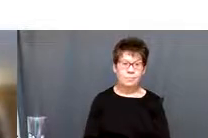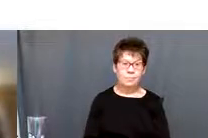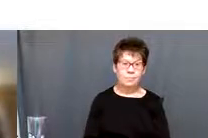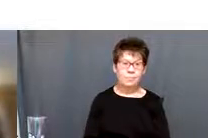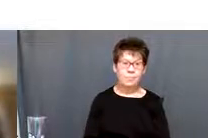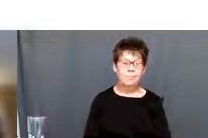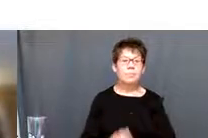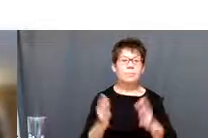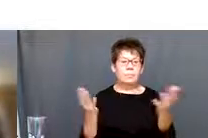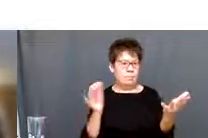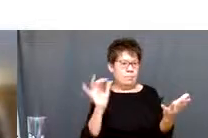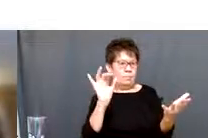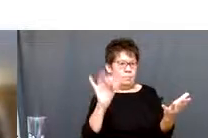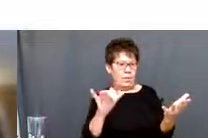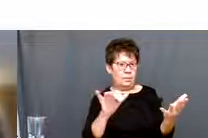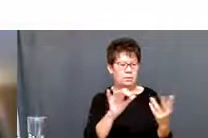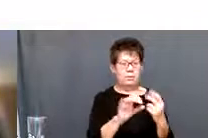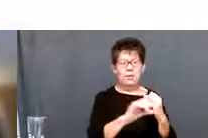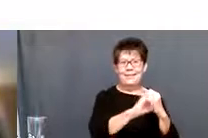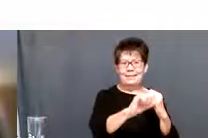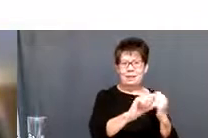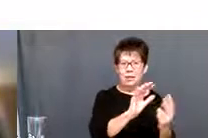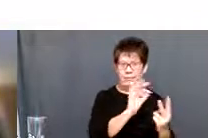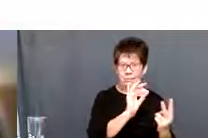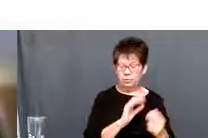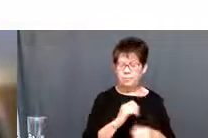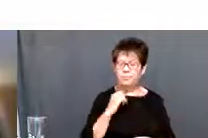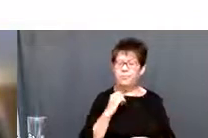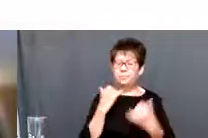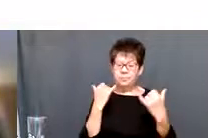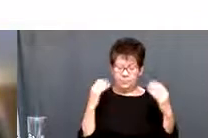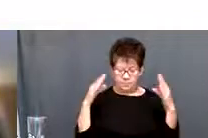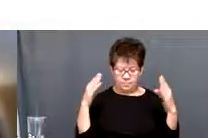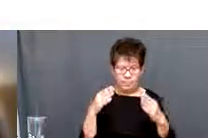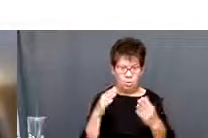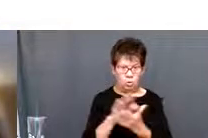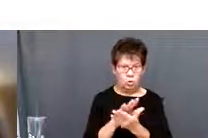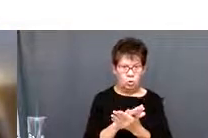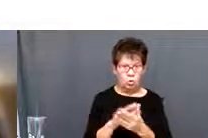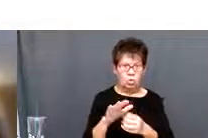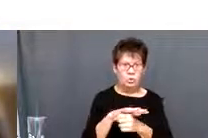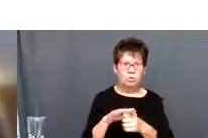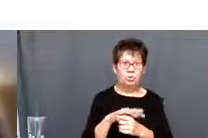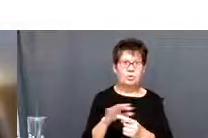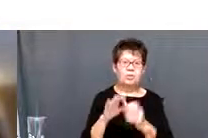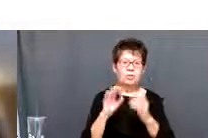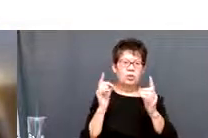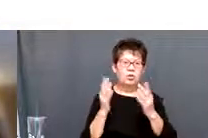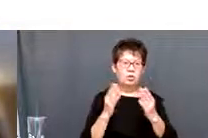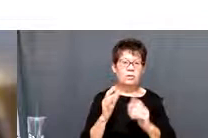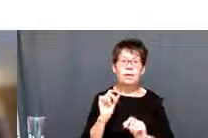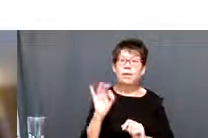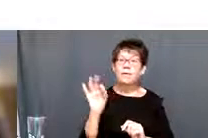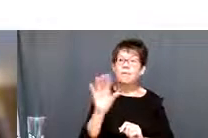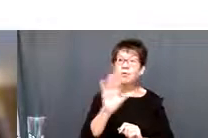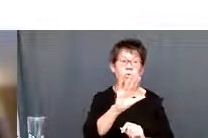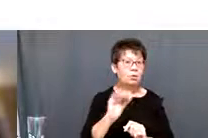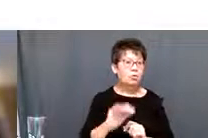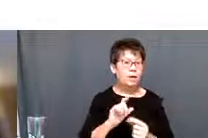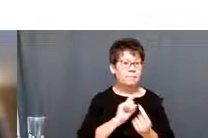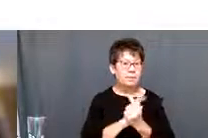So that is the extended option. Now we'll talk a little bit about school district special education services. If your child's eligible for these,